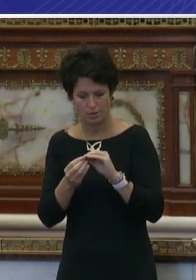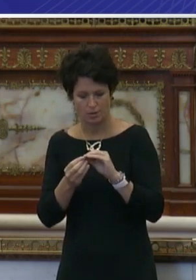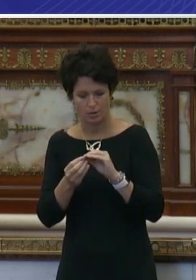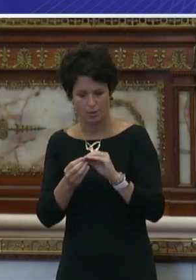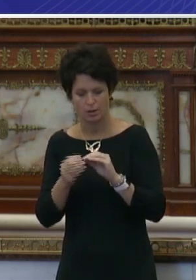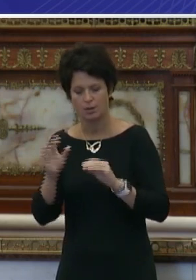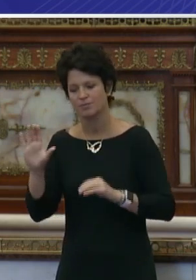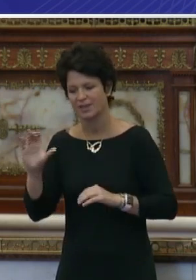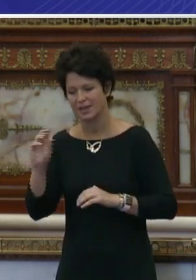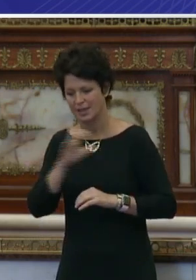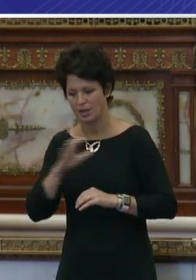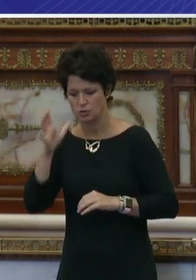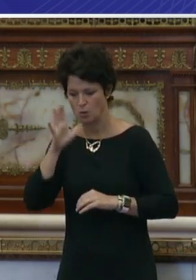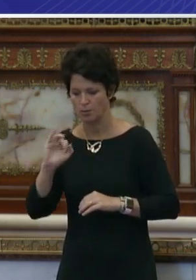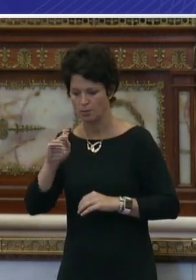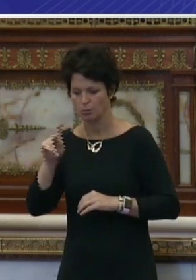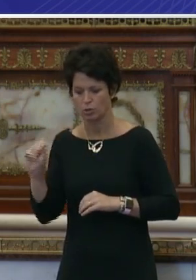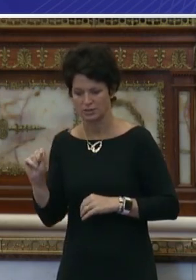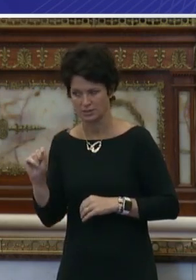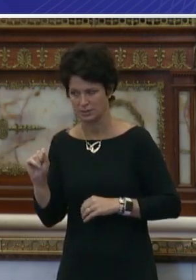Councilman Brooks'